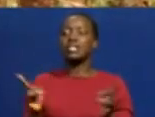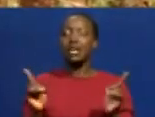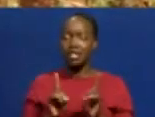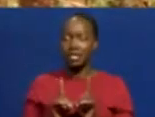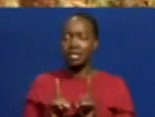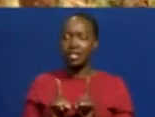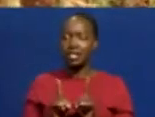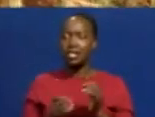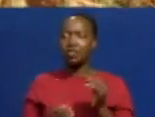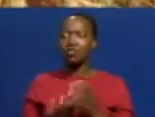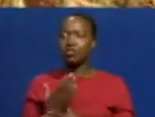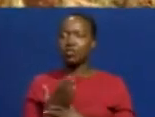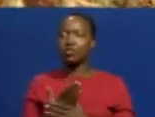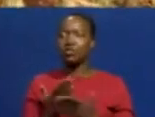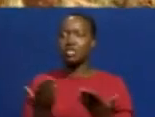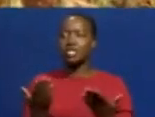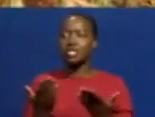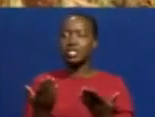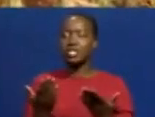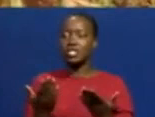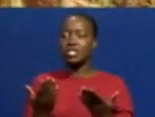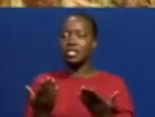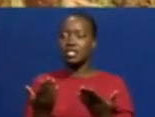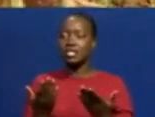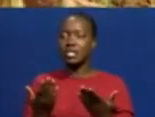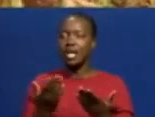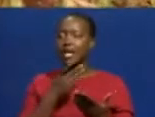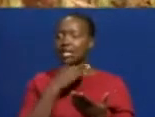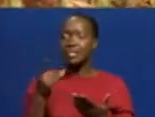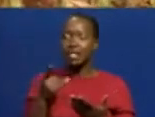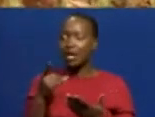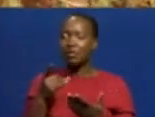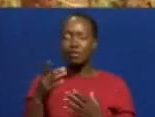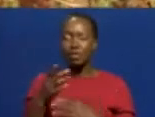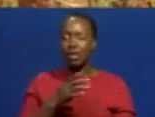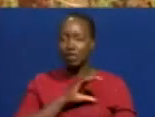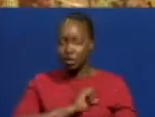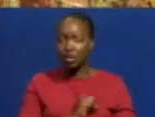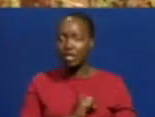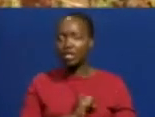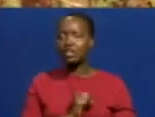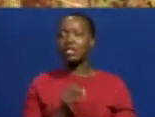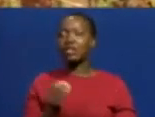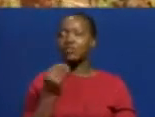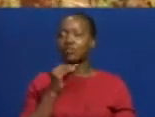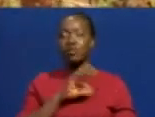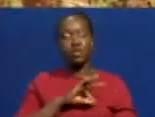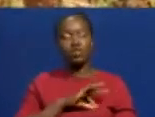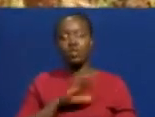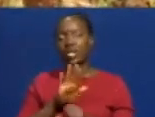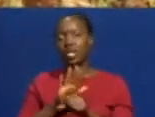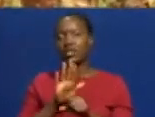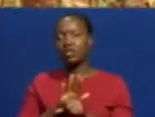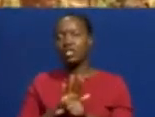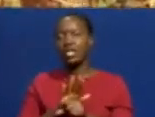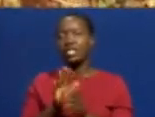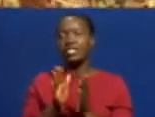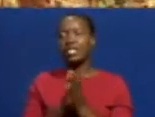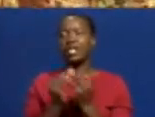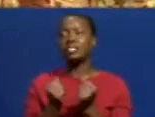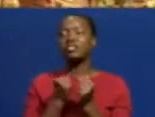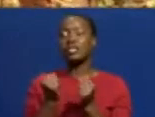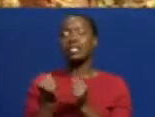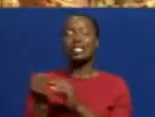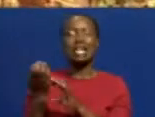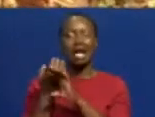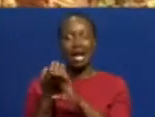to grow these drought-tolerant crops, which have been of great benefit, especially on my side. We've realized that they can withstand the tough